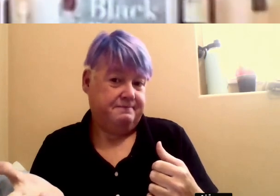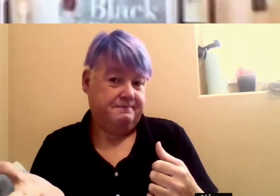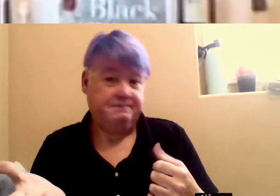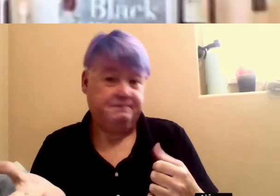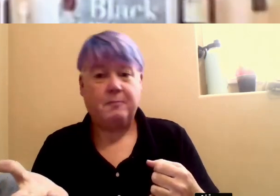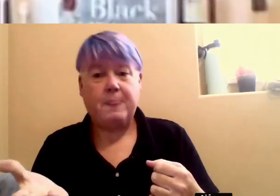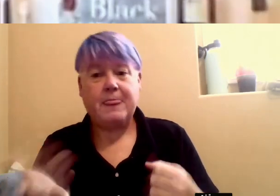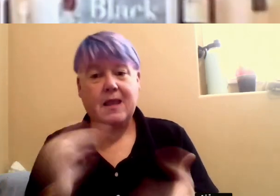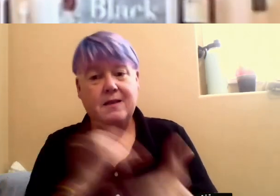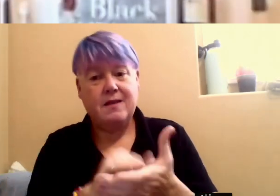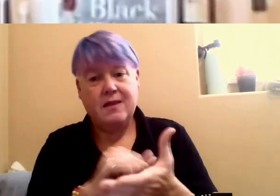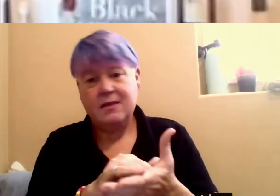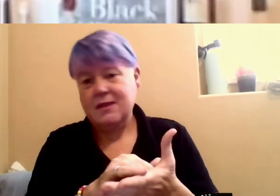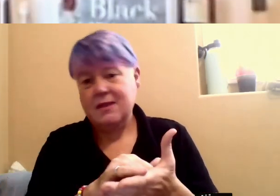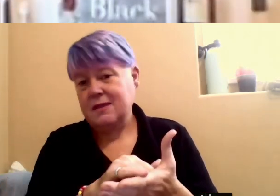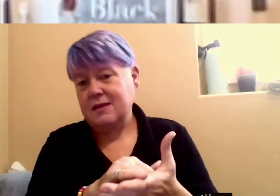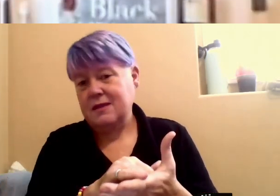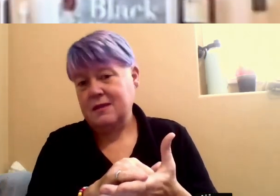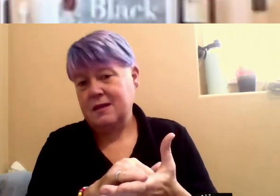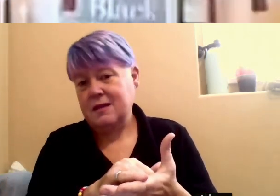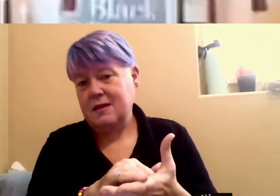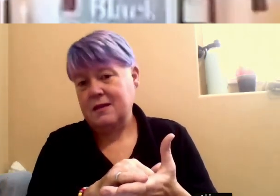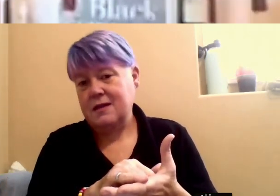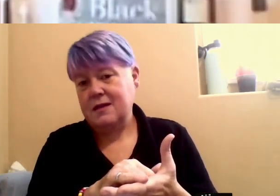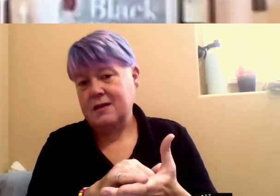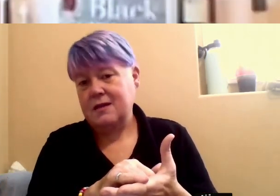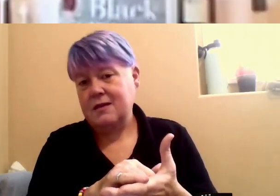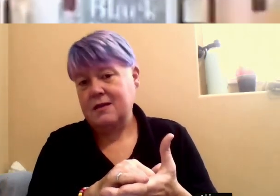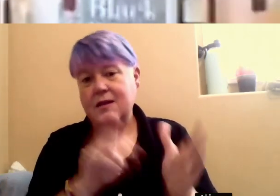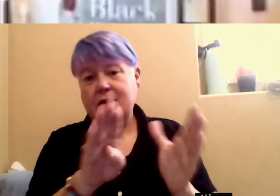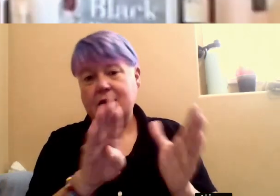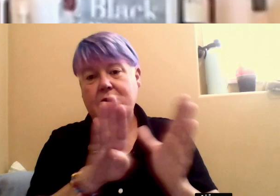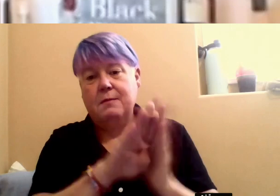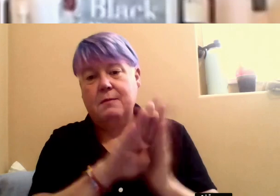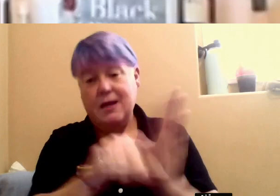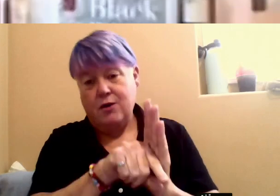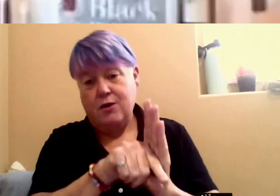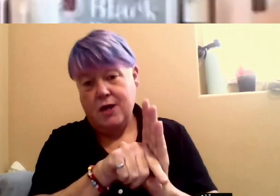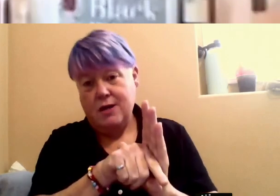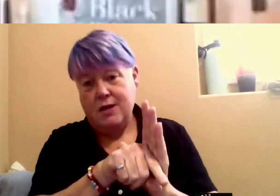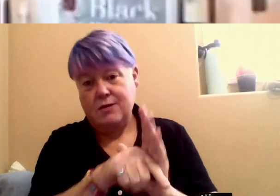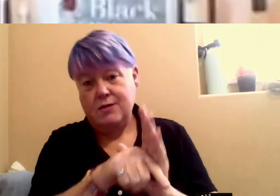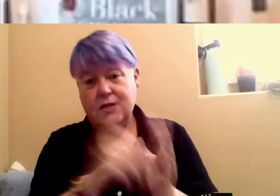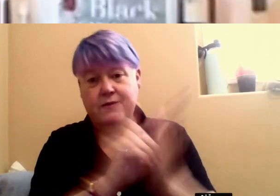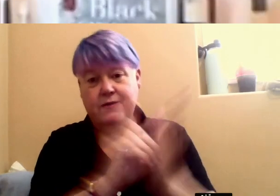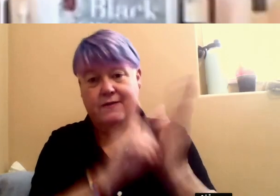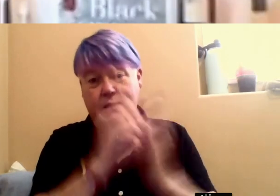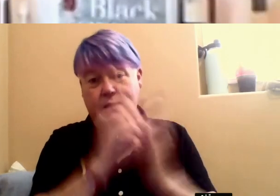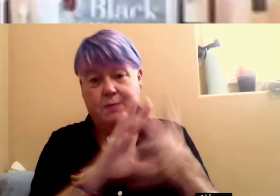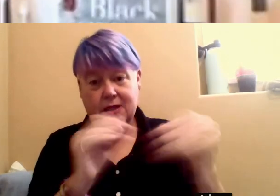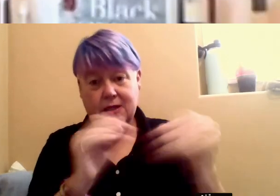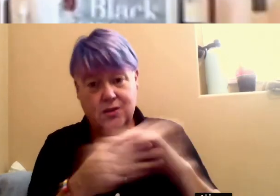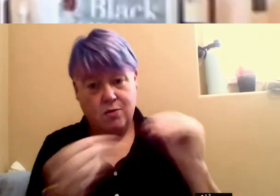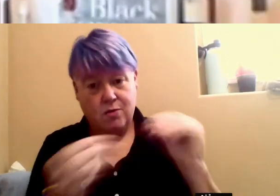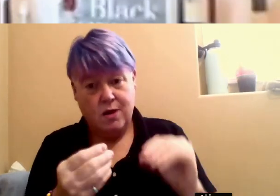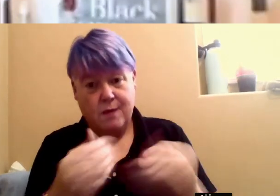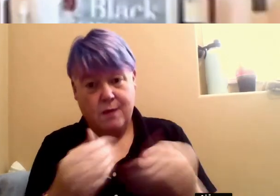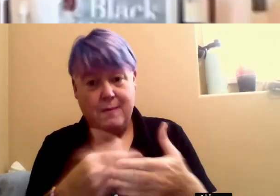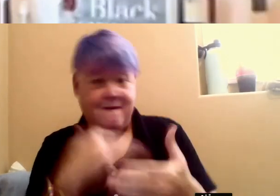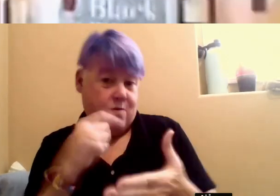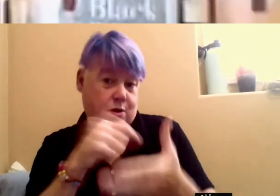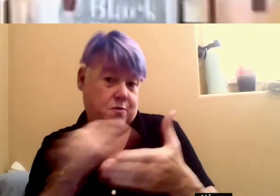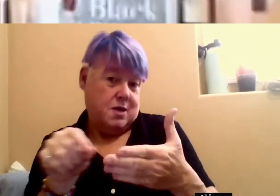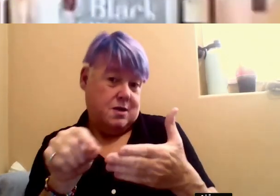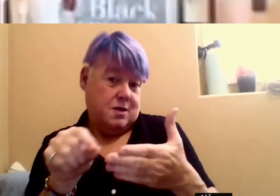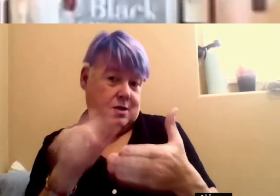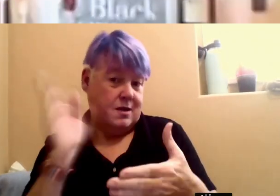So that kind of background of like developing story before I had written it helped. Even though I'd never really